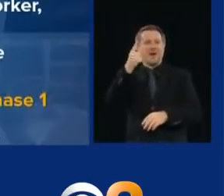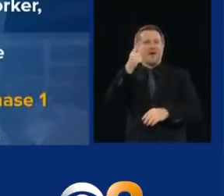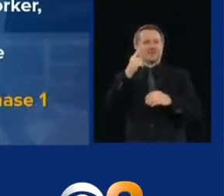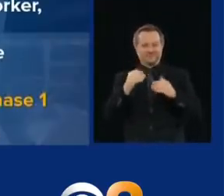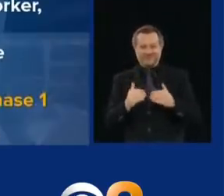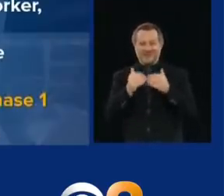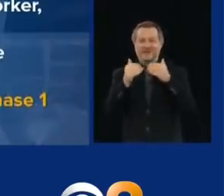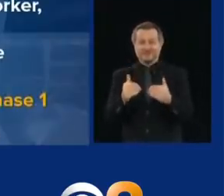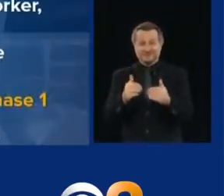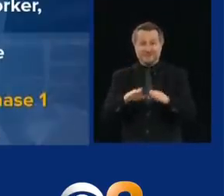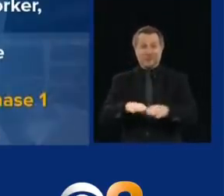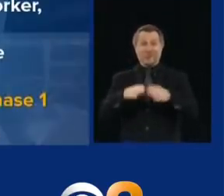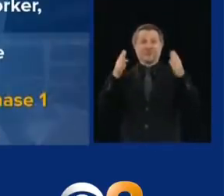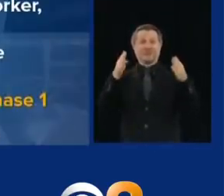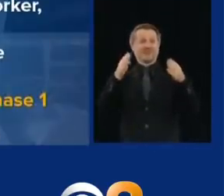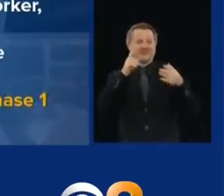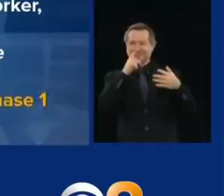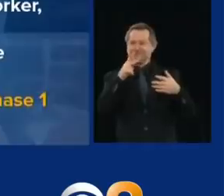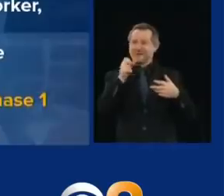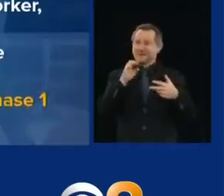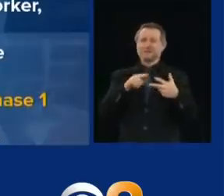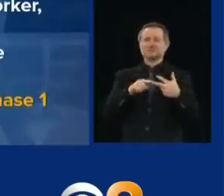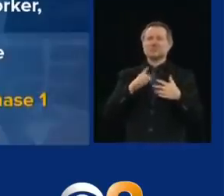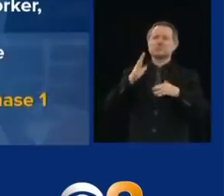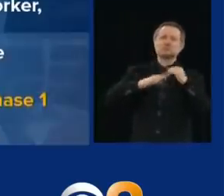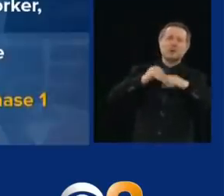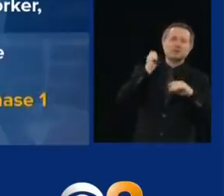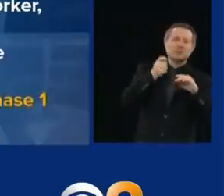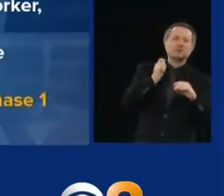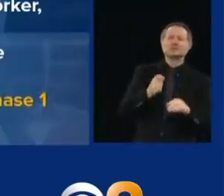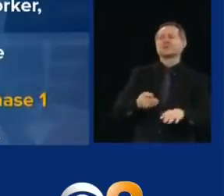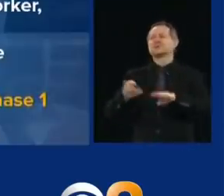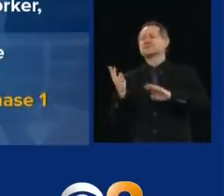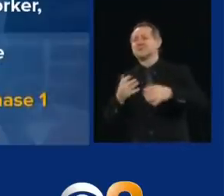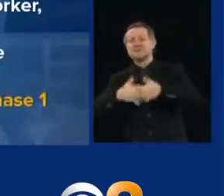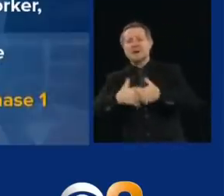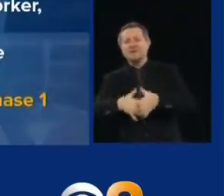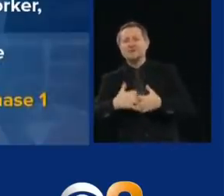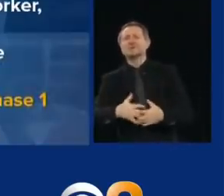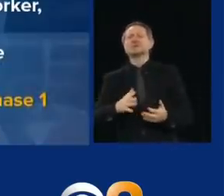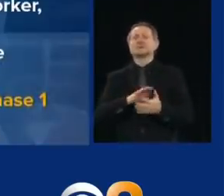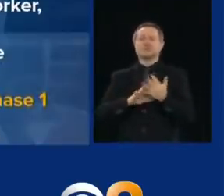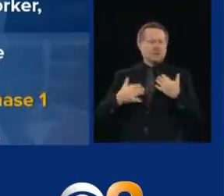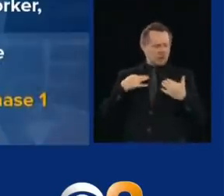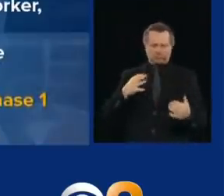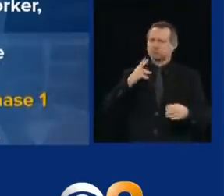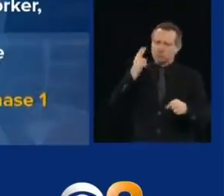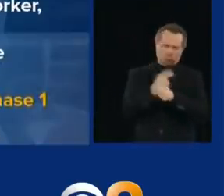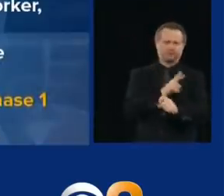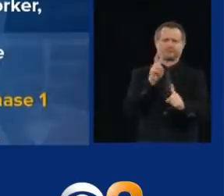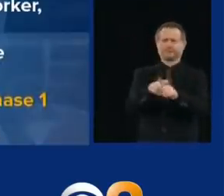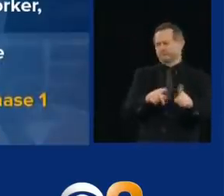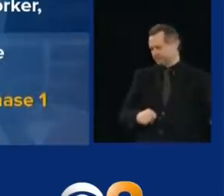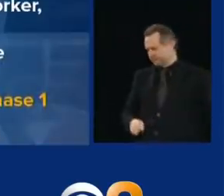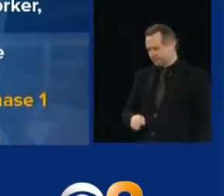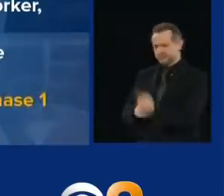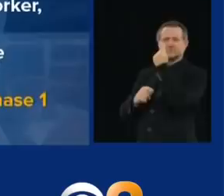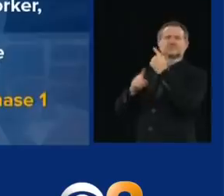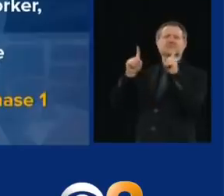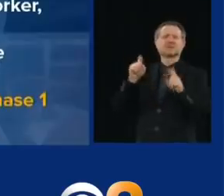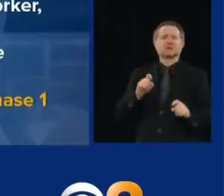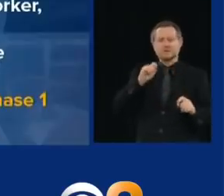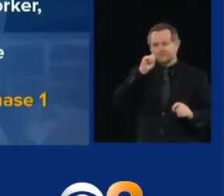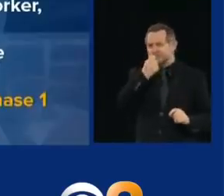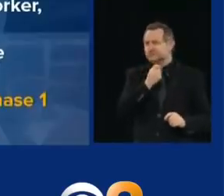1, construction, manufacturing, curbside retail, okay? But again, it's anyone who thinks